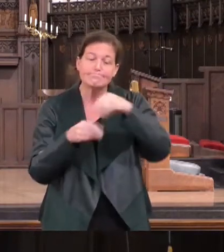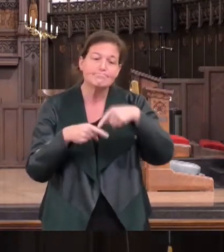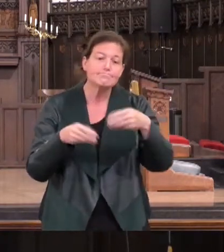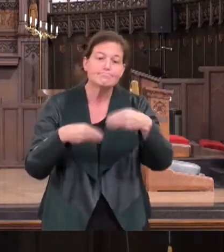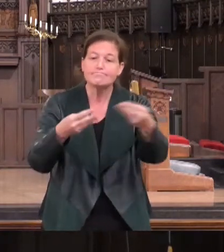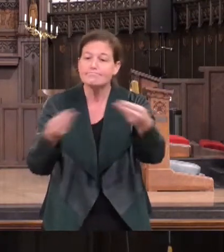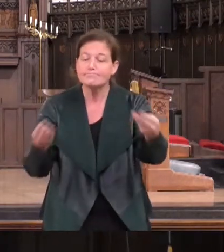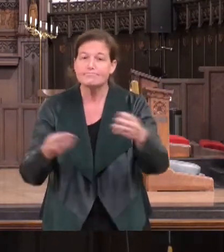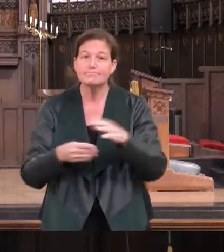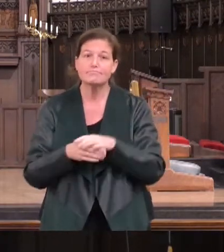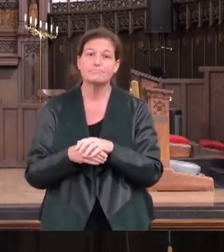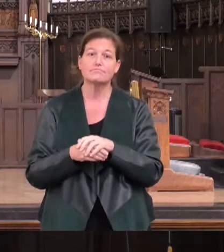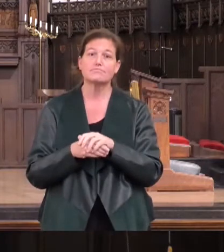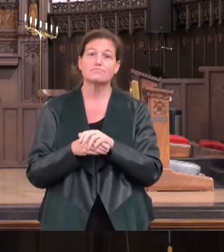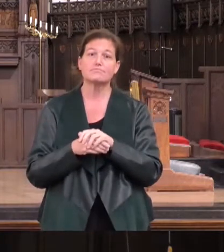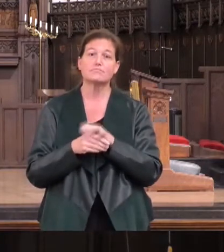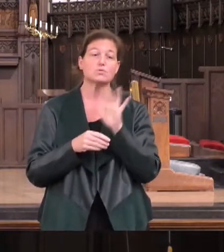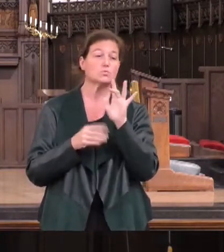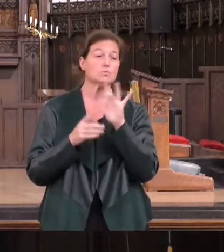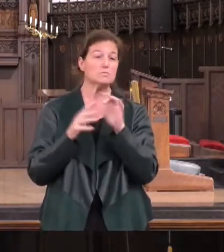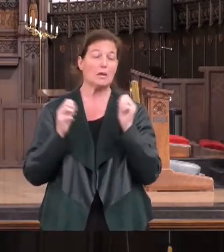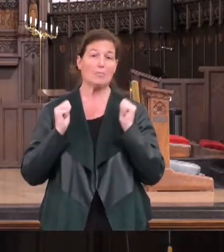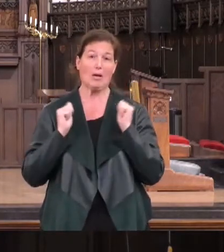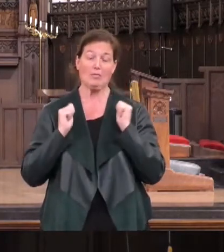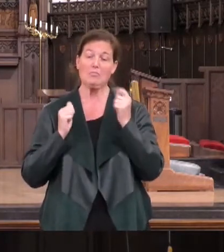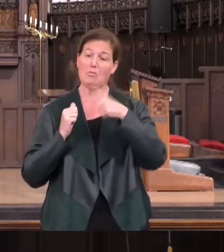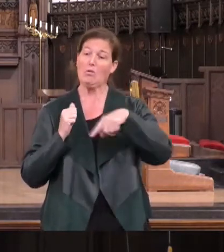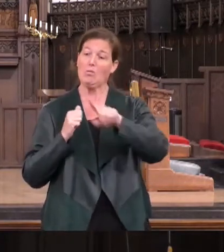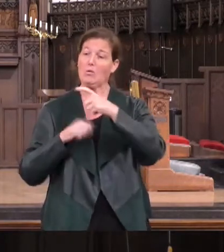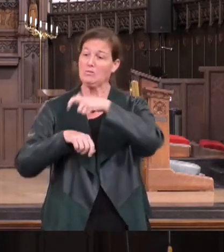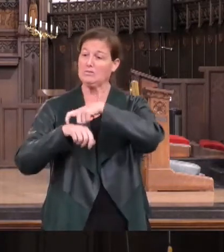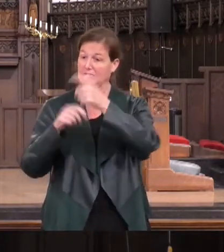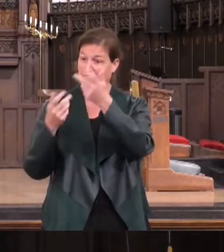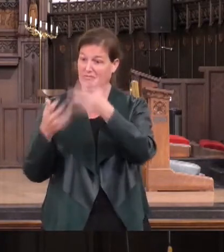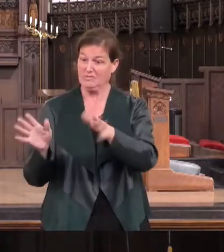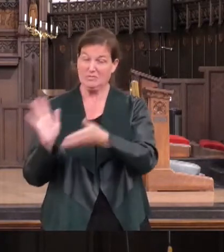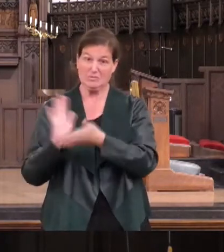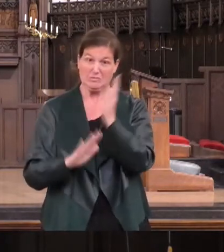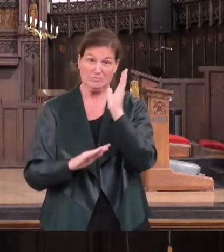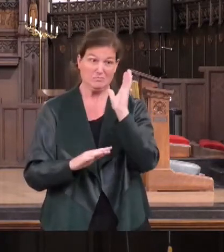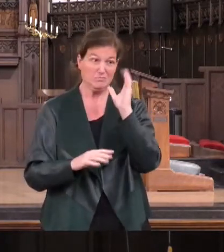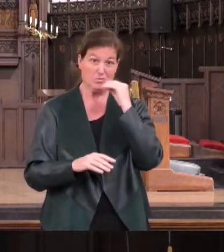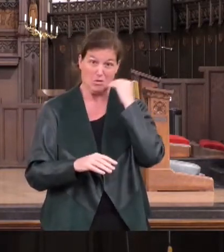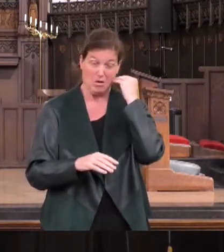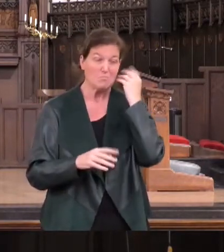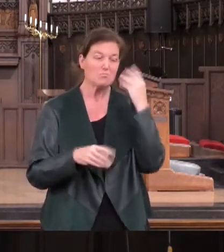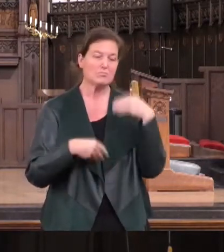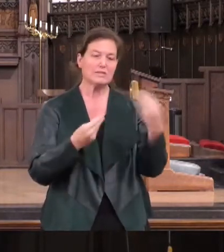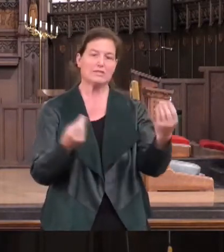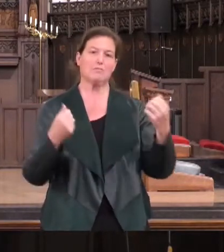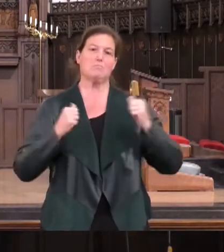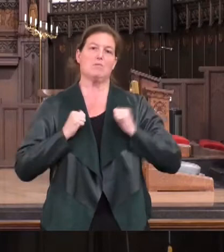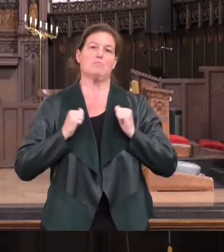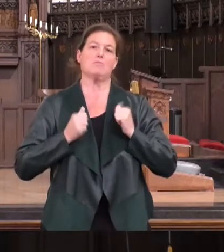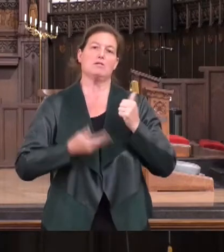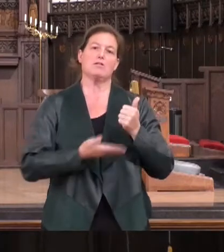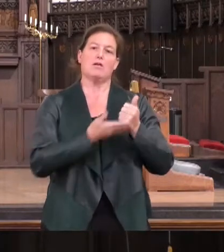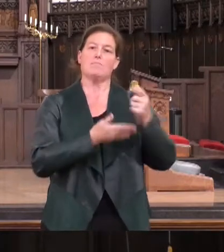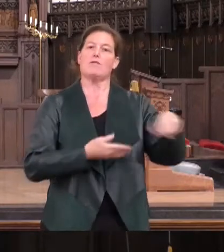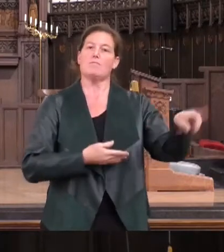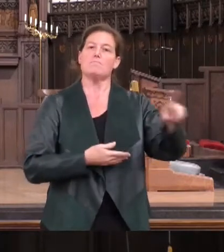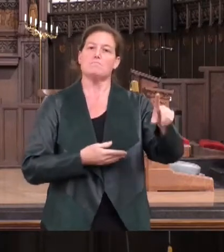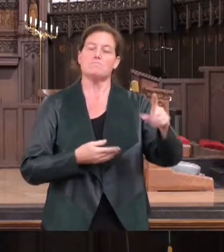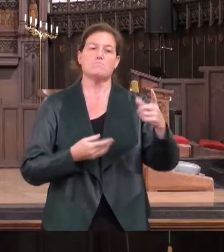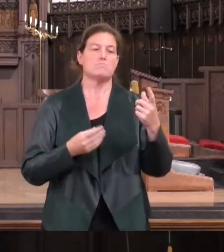105 backpacks were made for those leaving prison. Rector's discretionary funds accessed for the vulnerable,